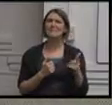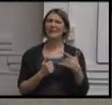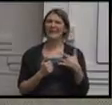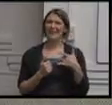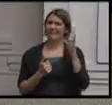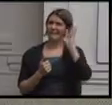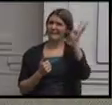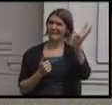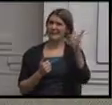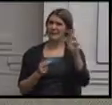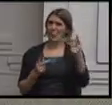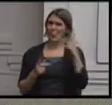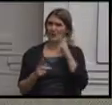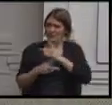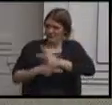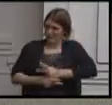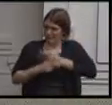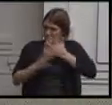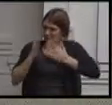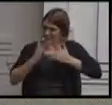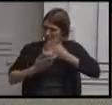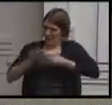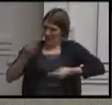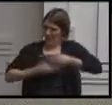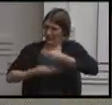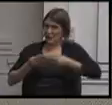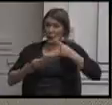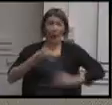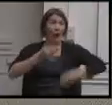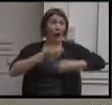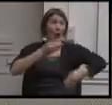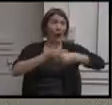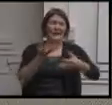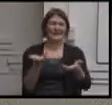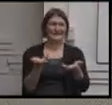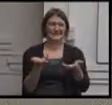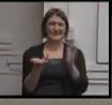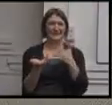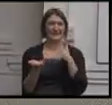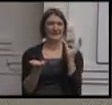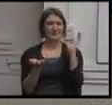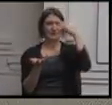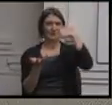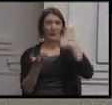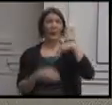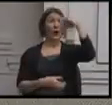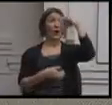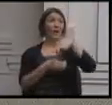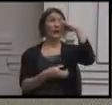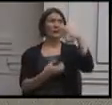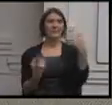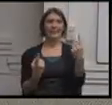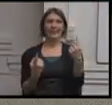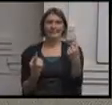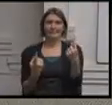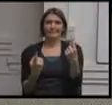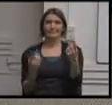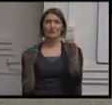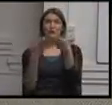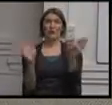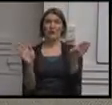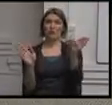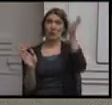of really significant budget considerations to be voting on a